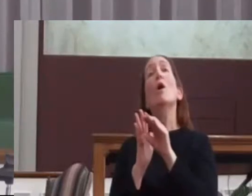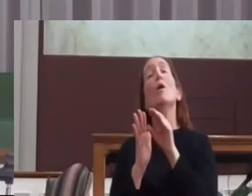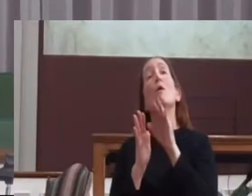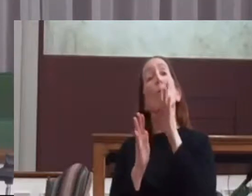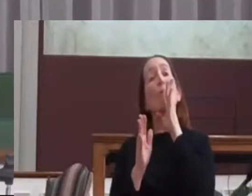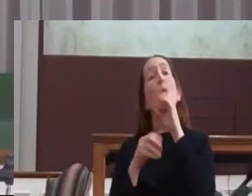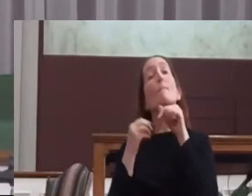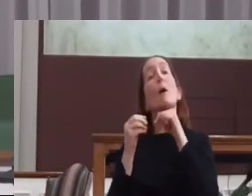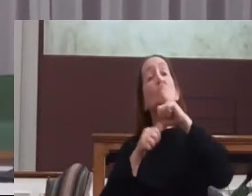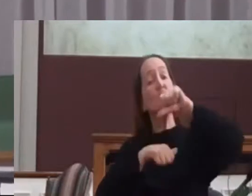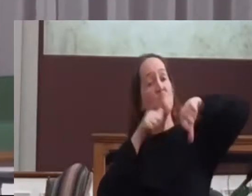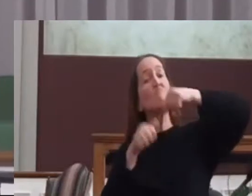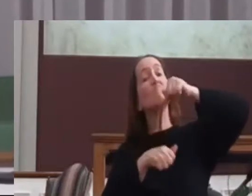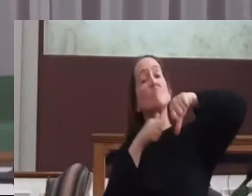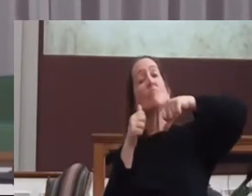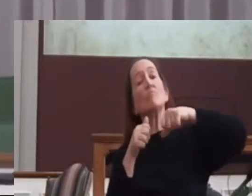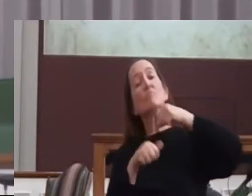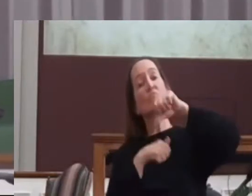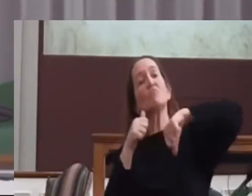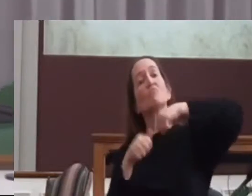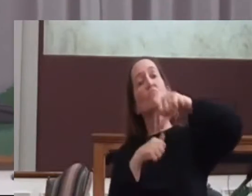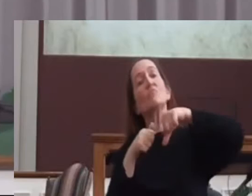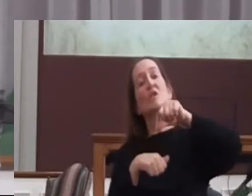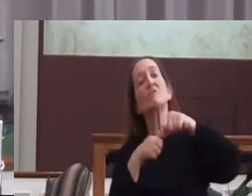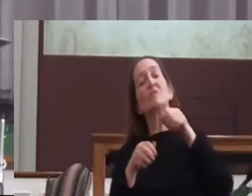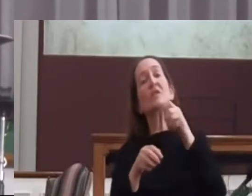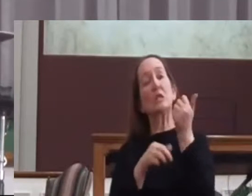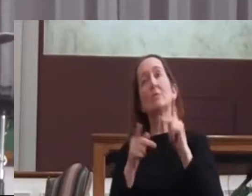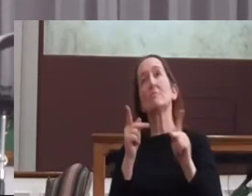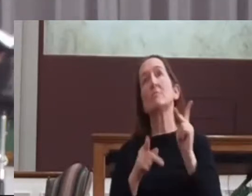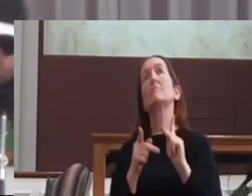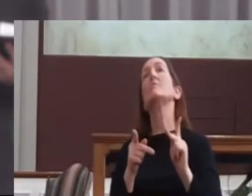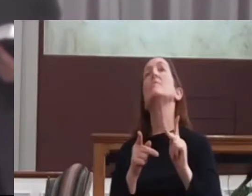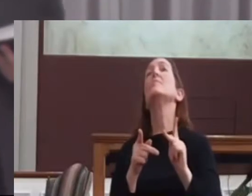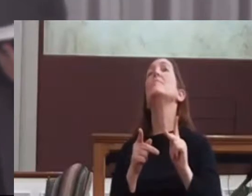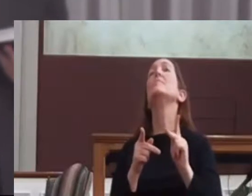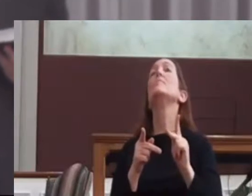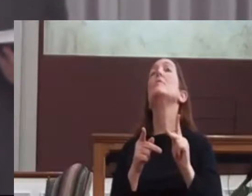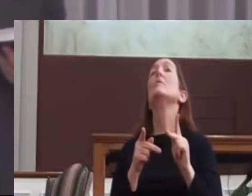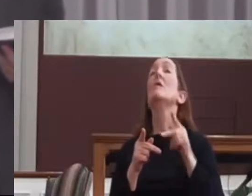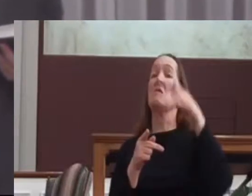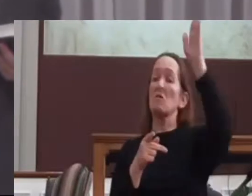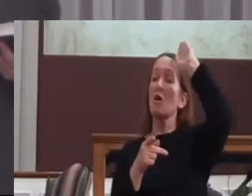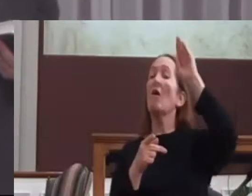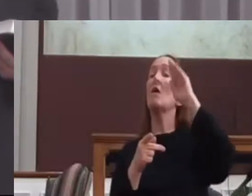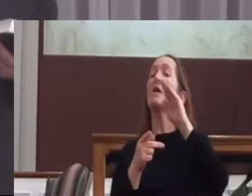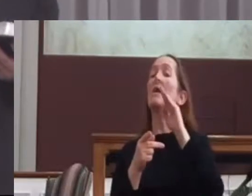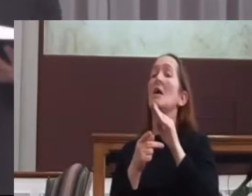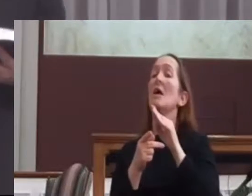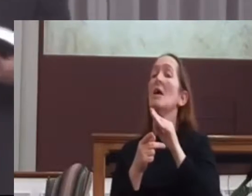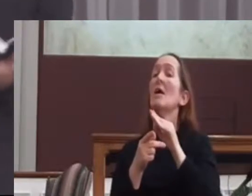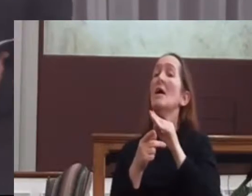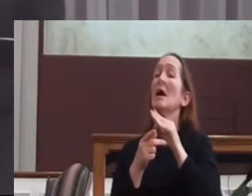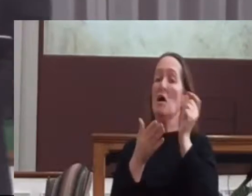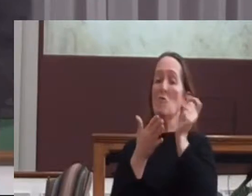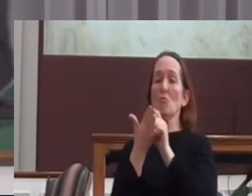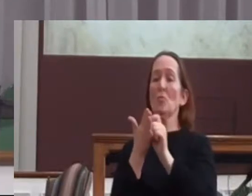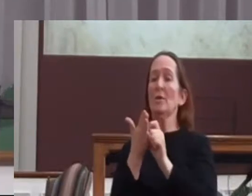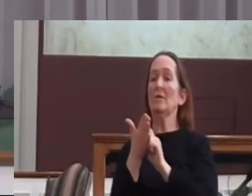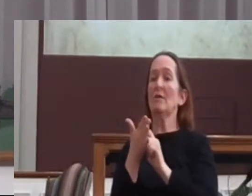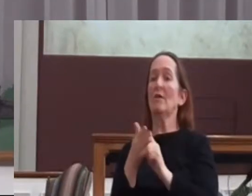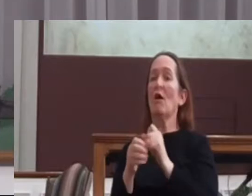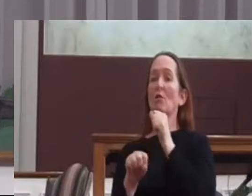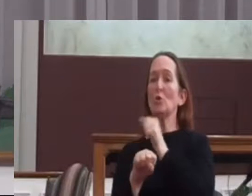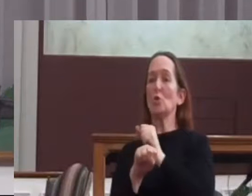with relating to one another, and that's what I want to add in here this morning because evidently it was pretty important. God carved it out in 2